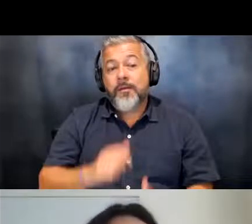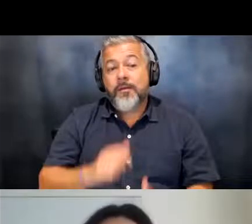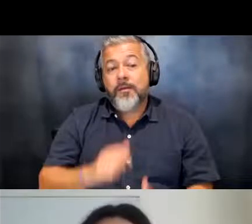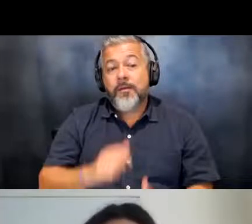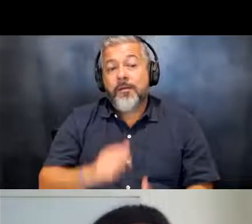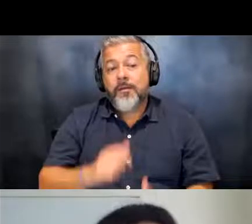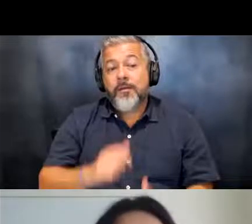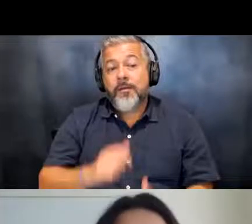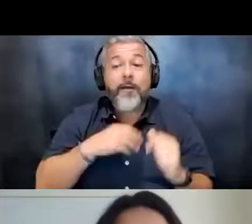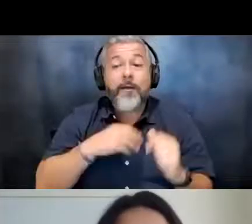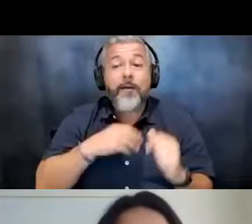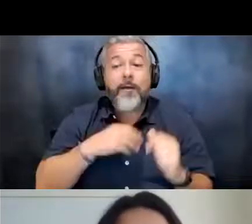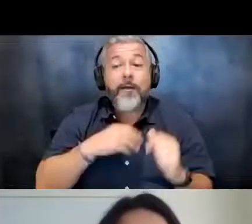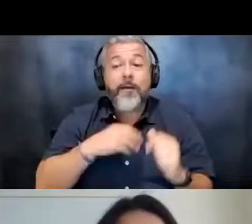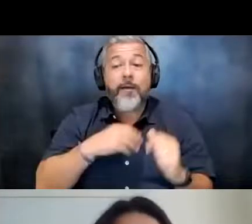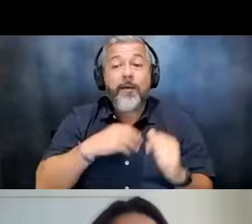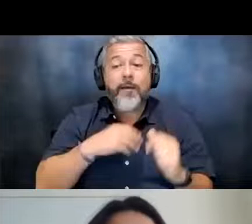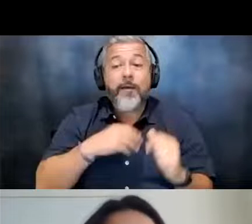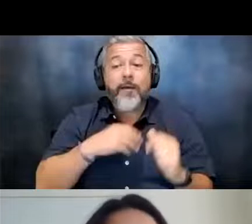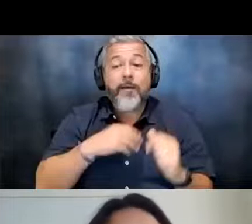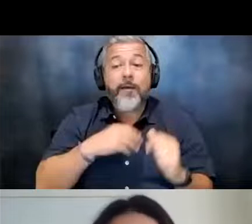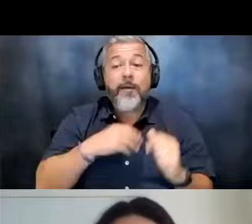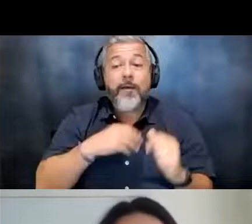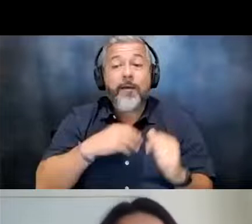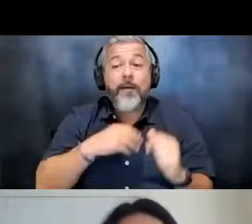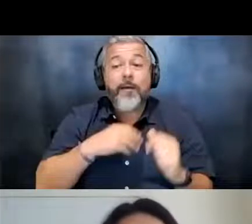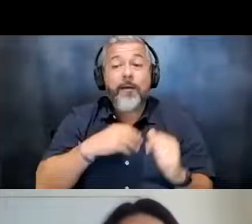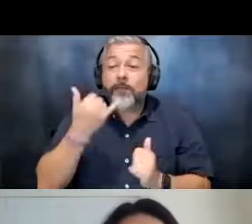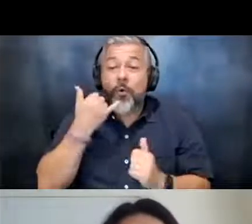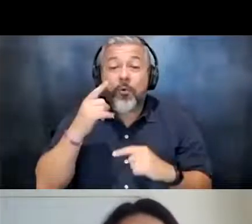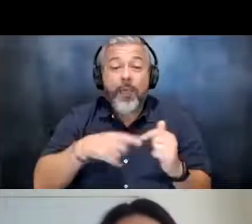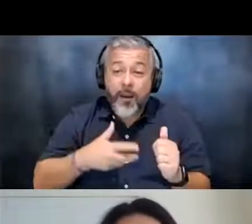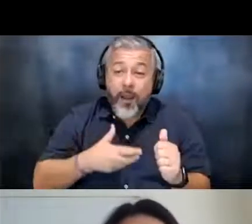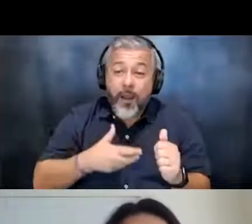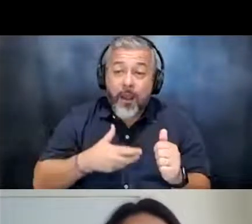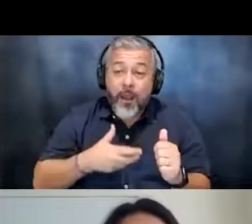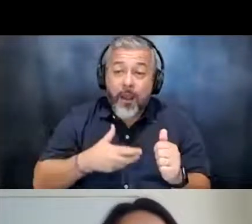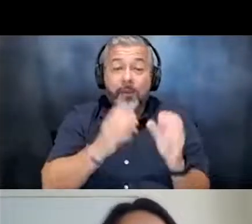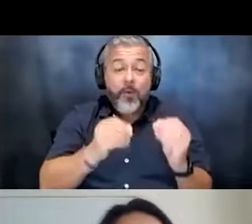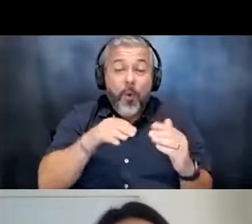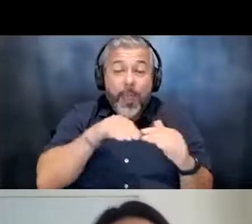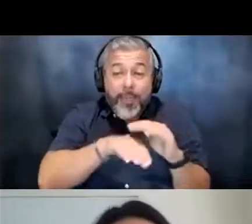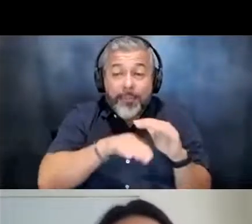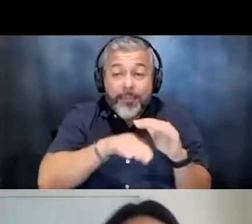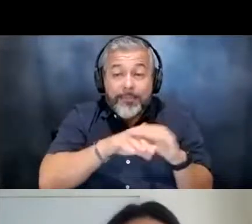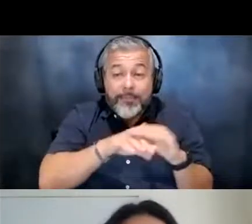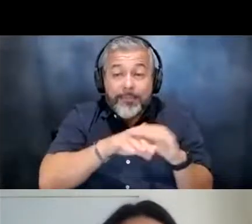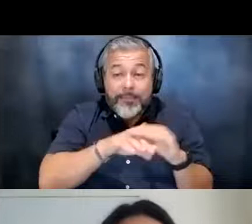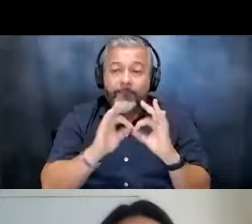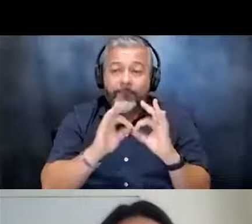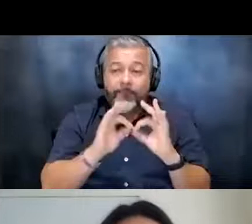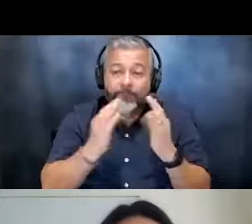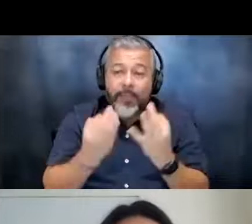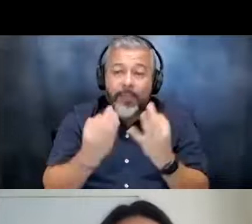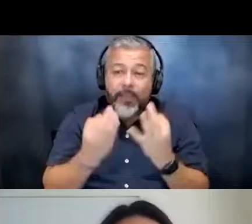phone and you're like, oh no, I can't have access. What do I do? Many families and providers want to talk to a human. Yes.